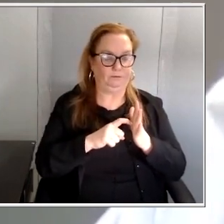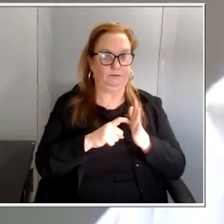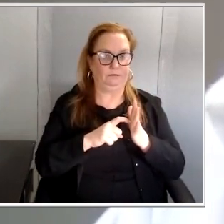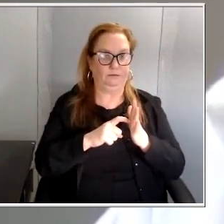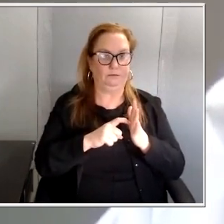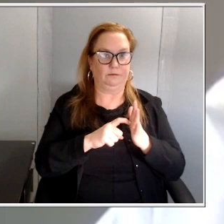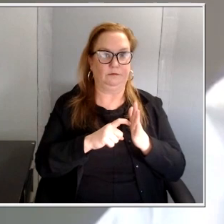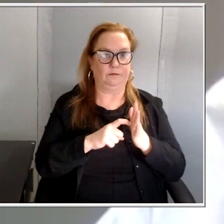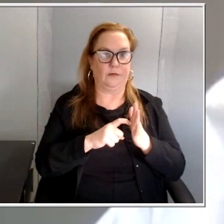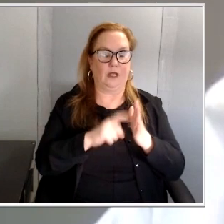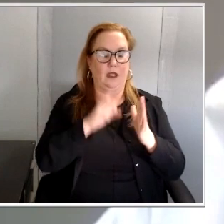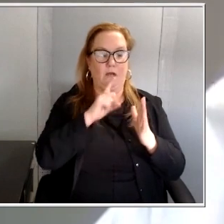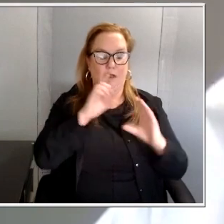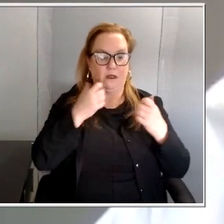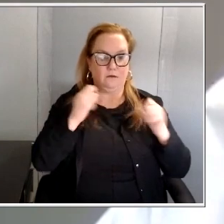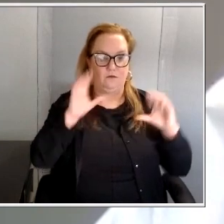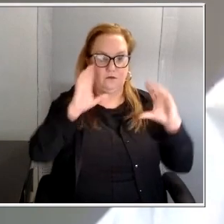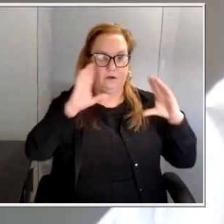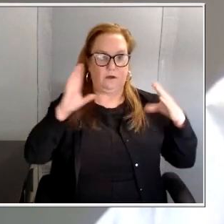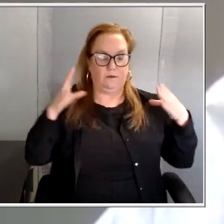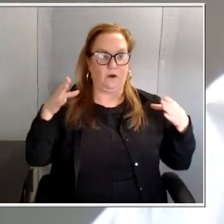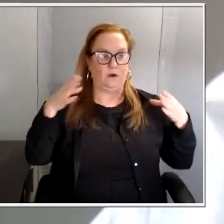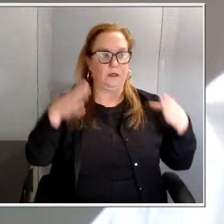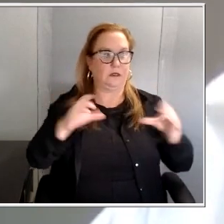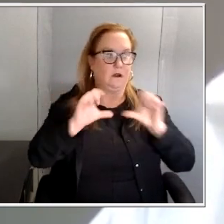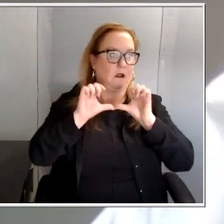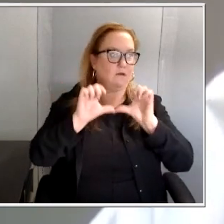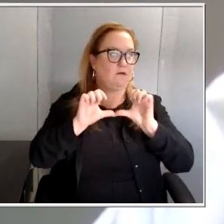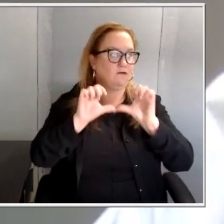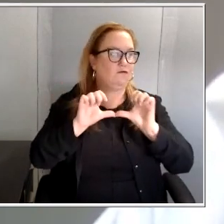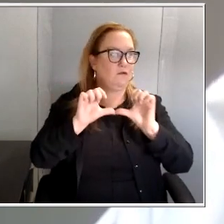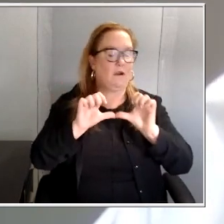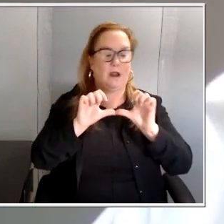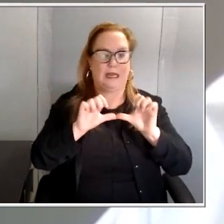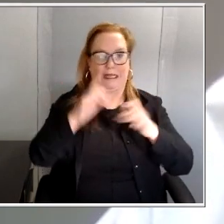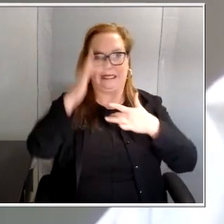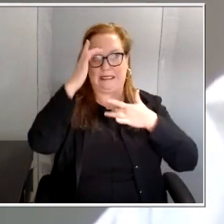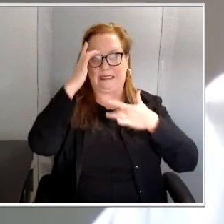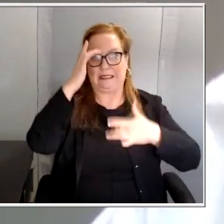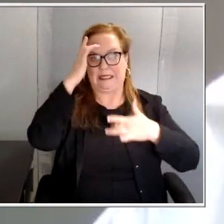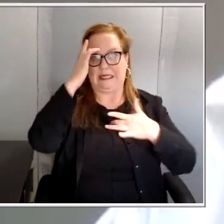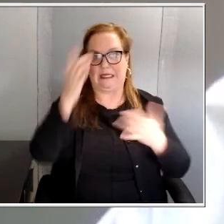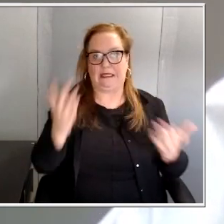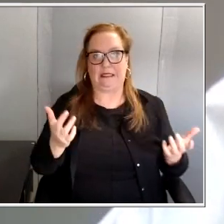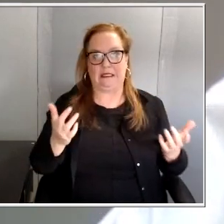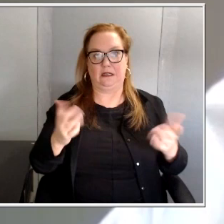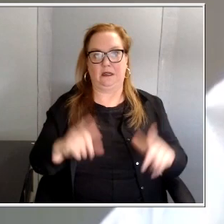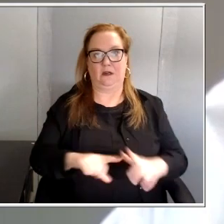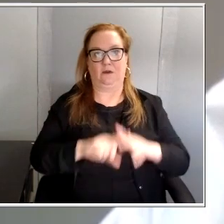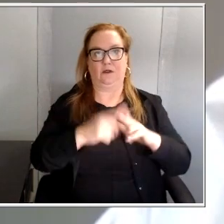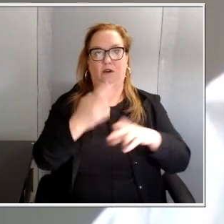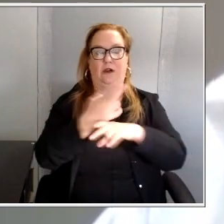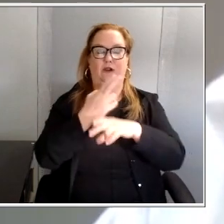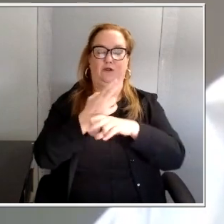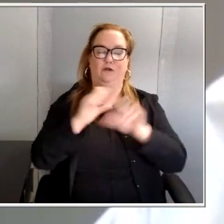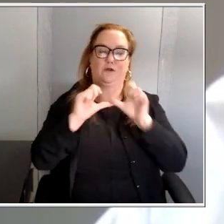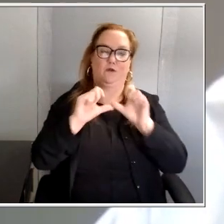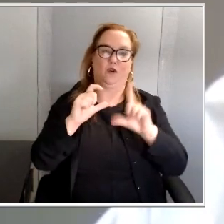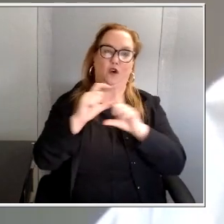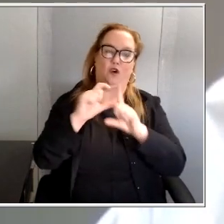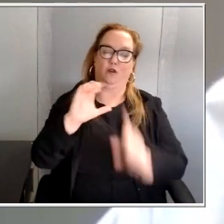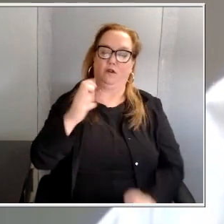brought to a focus on how chronic this disease has become, and we're all starting to use that word,